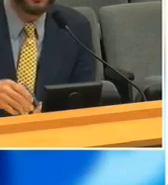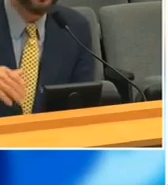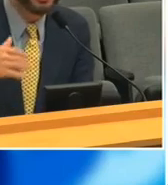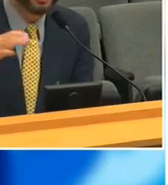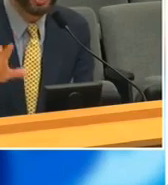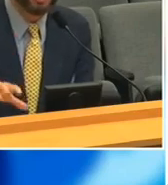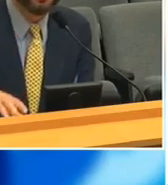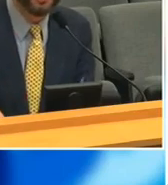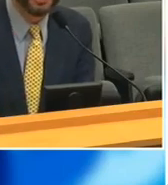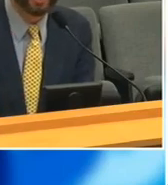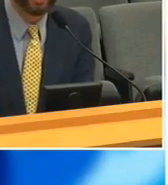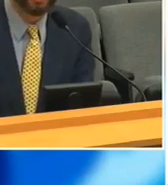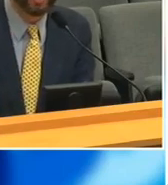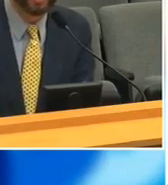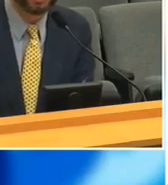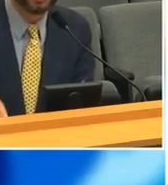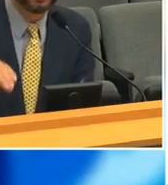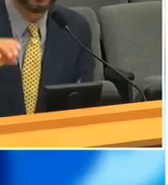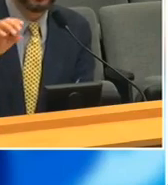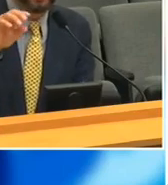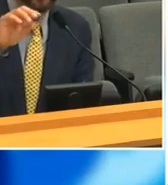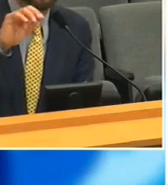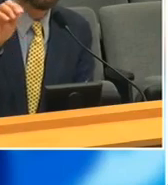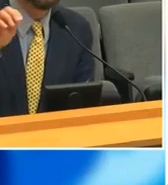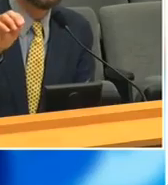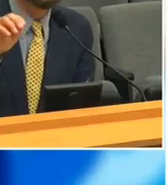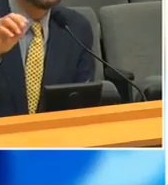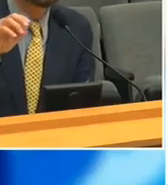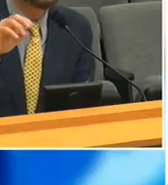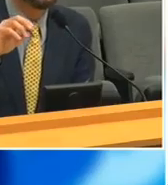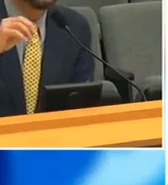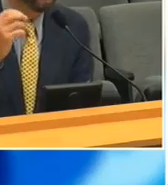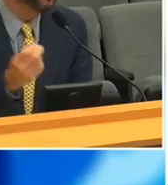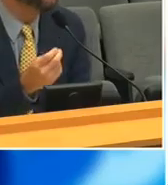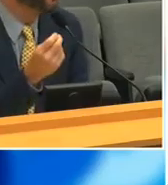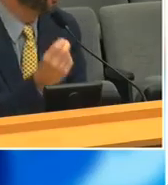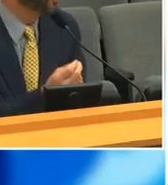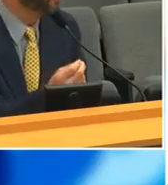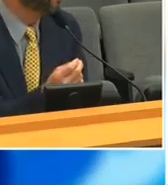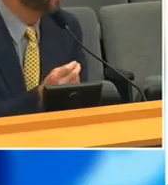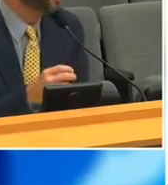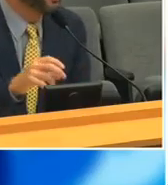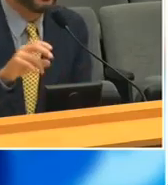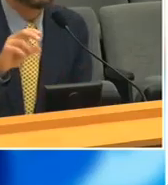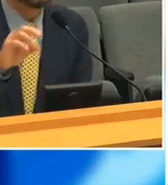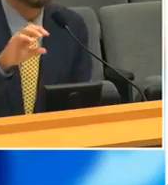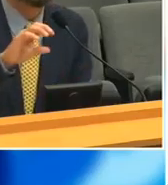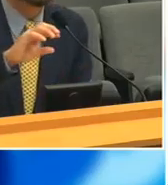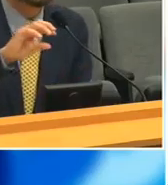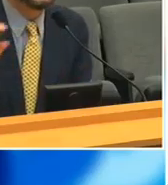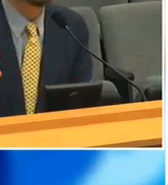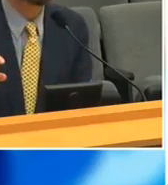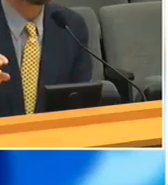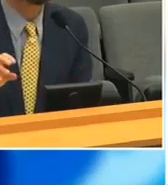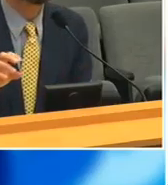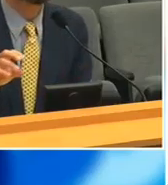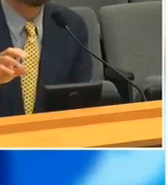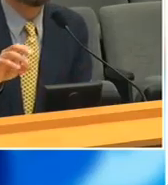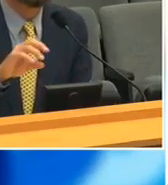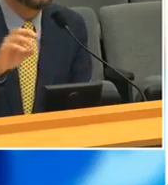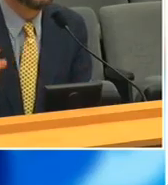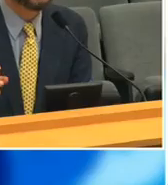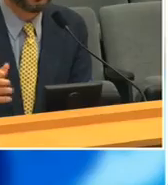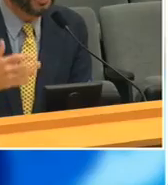report. Basically, all of our financial reports are reported based on the requirements of the state. And so the big category